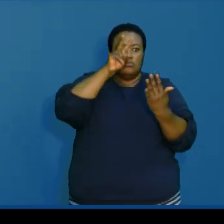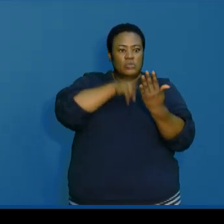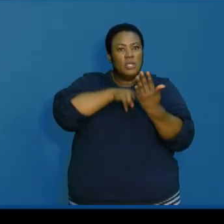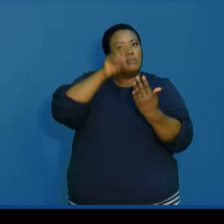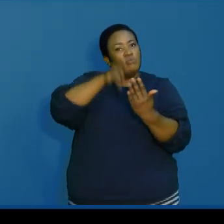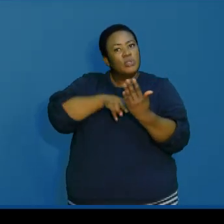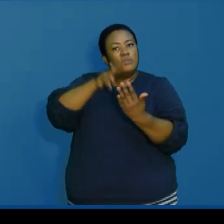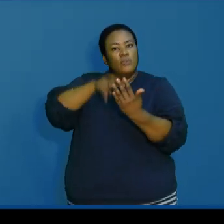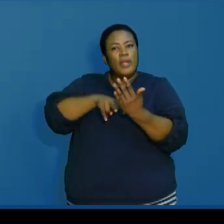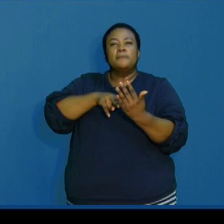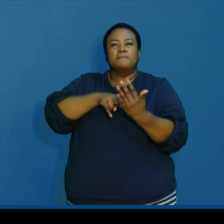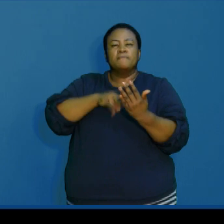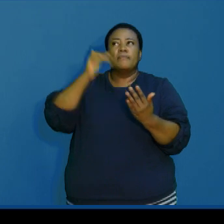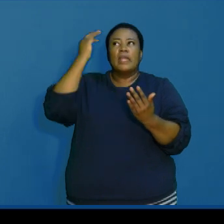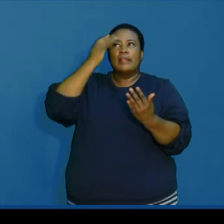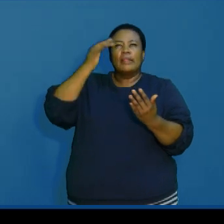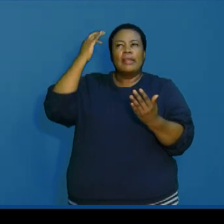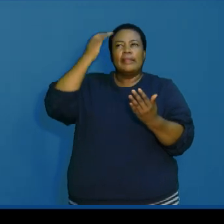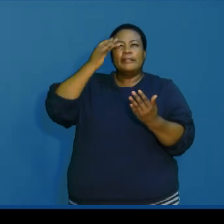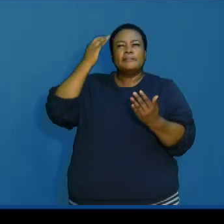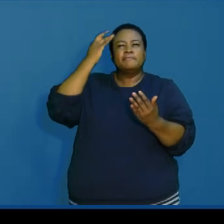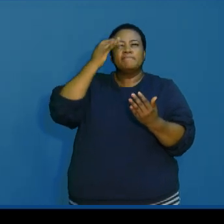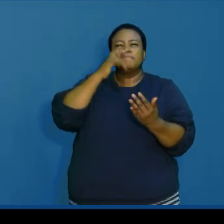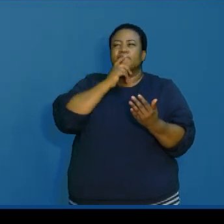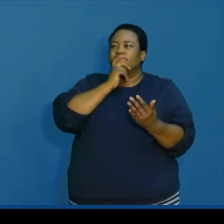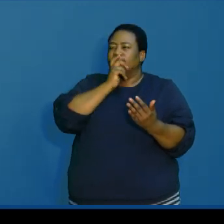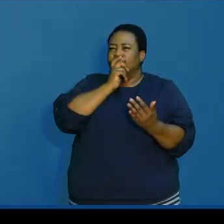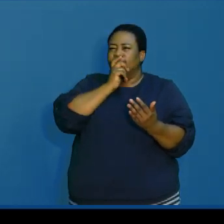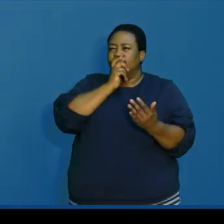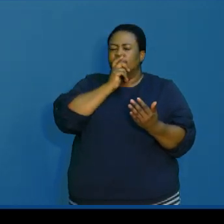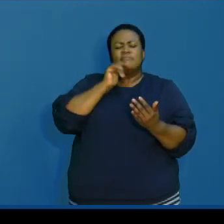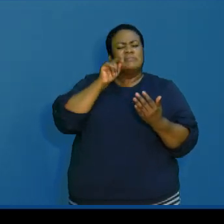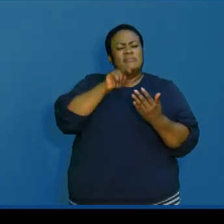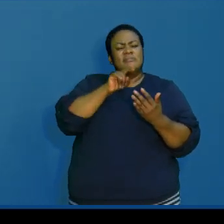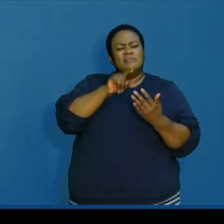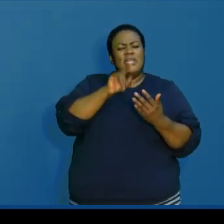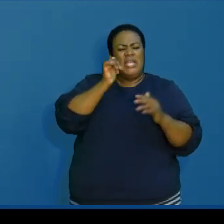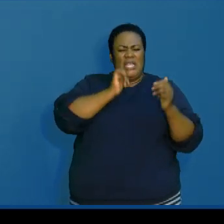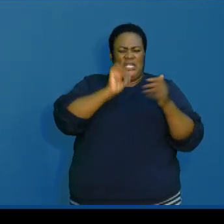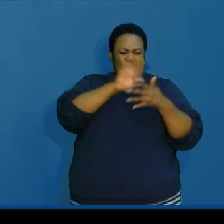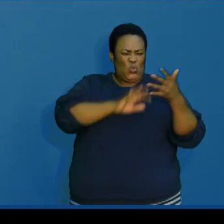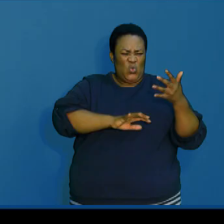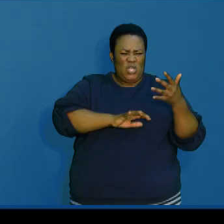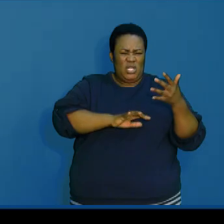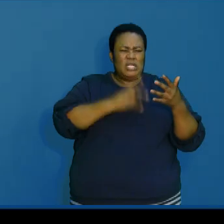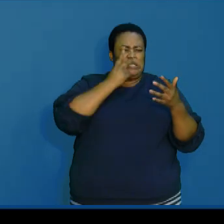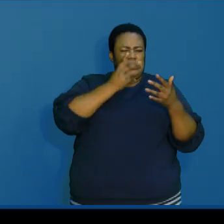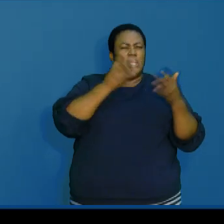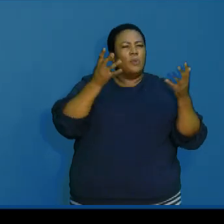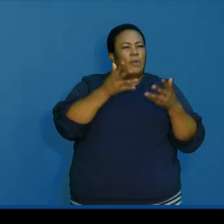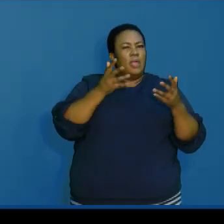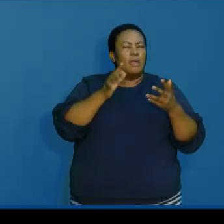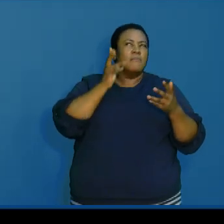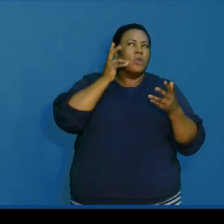and you think about the extract. Where have I seen it before? I believe that I know where this extract is